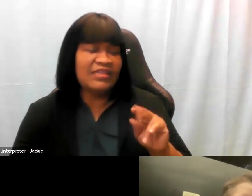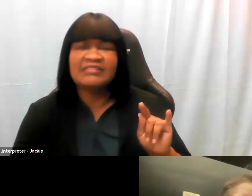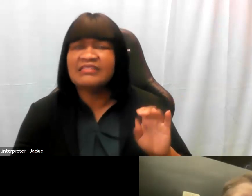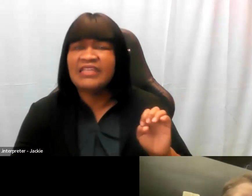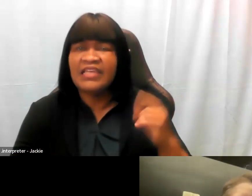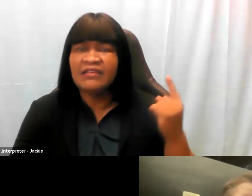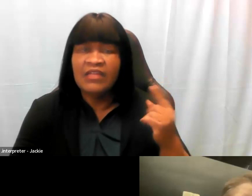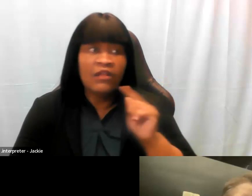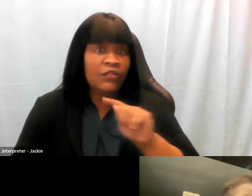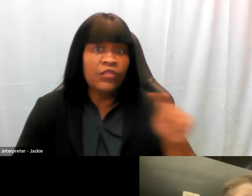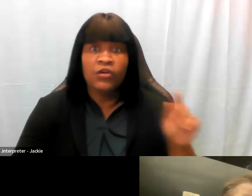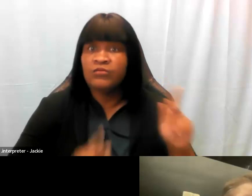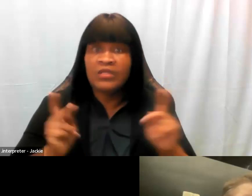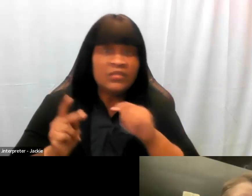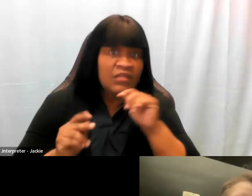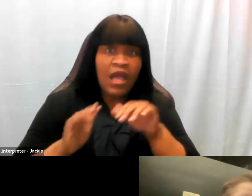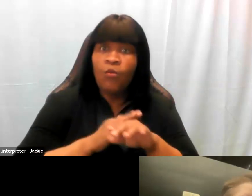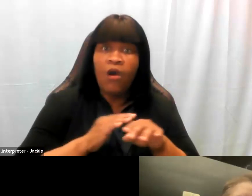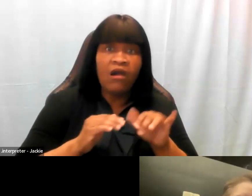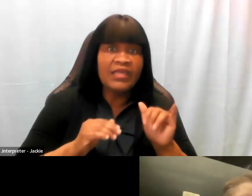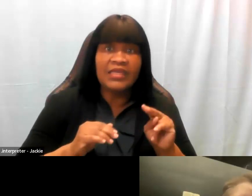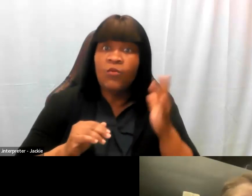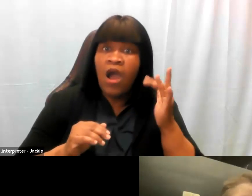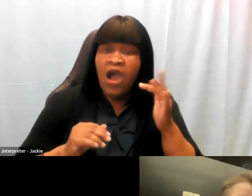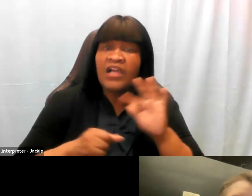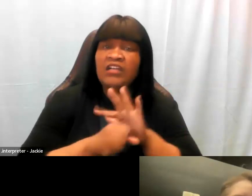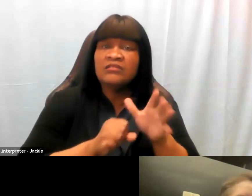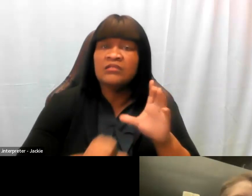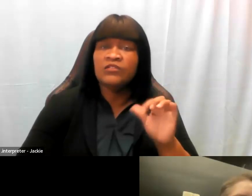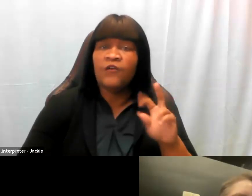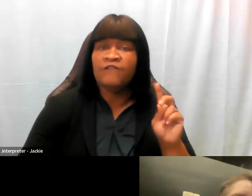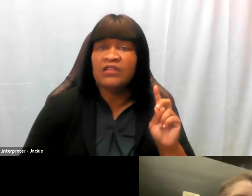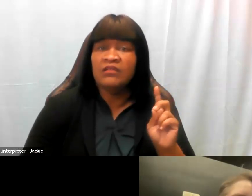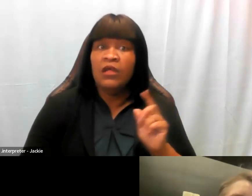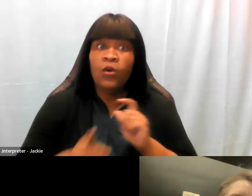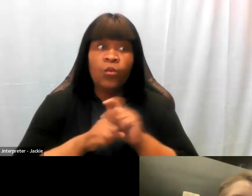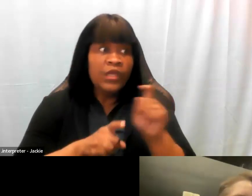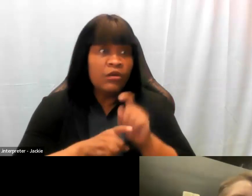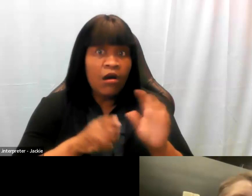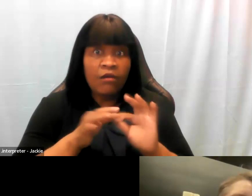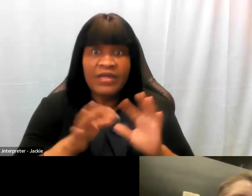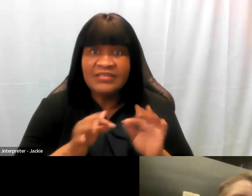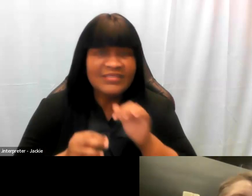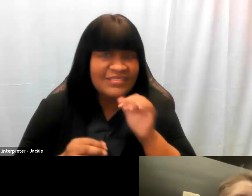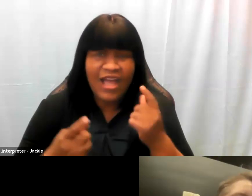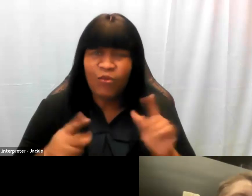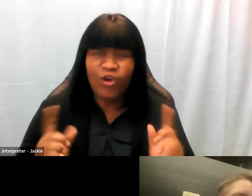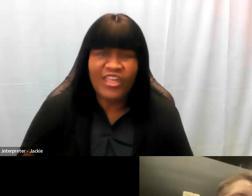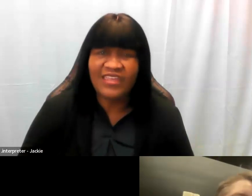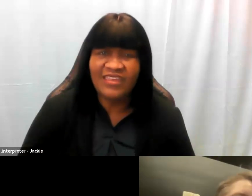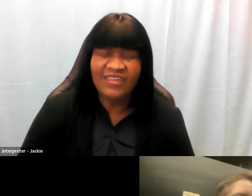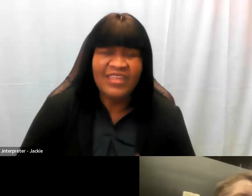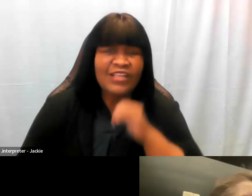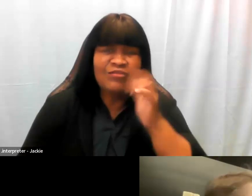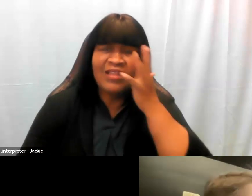but none of those places are walk-in because of COVID. And we called and left messages and it doesn't work. And it's the most